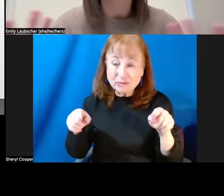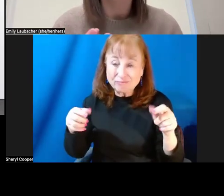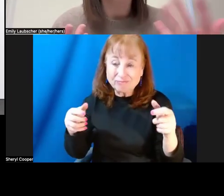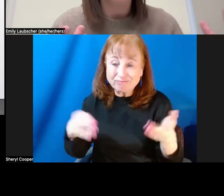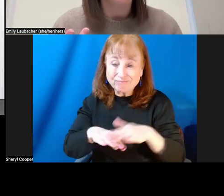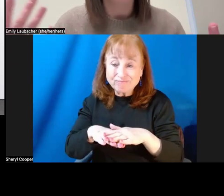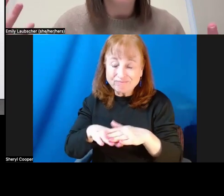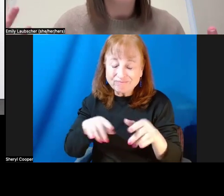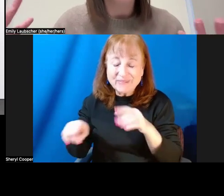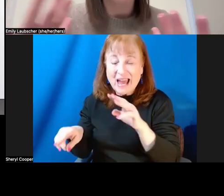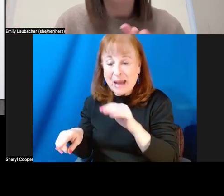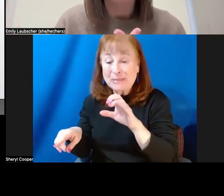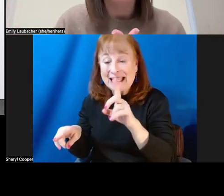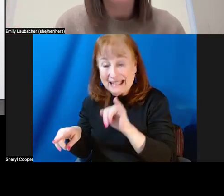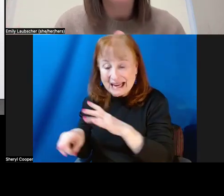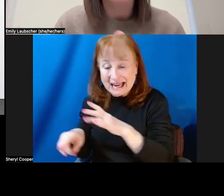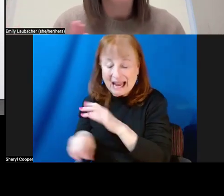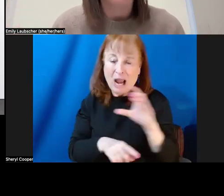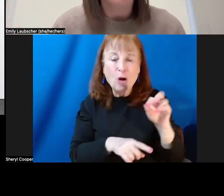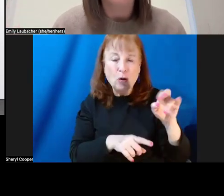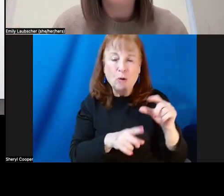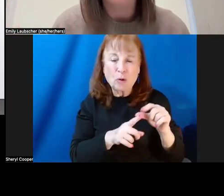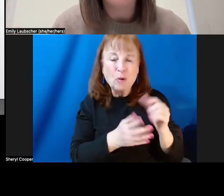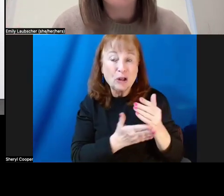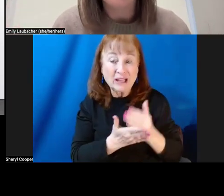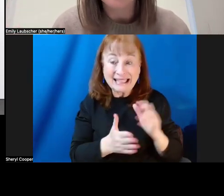types, between the MCDI and the core word lists or not.